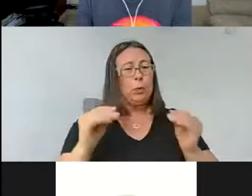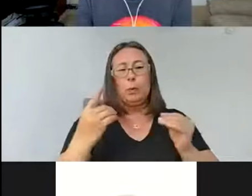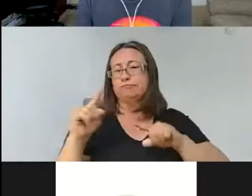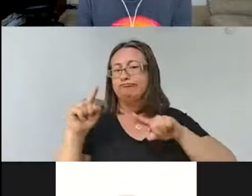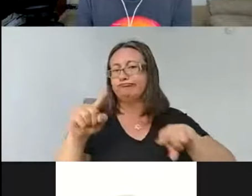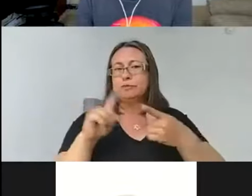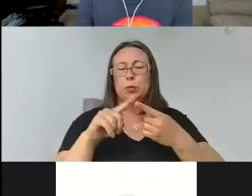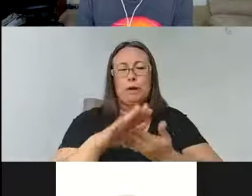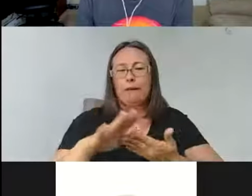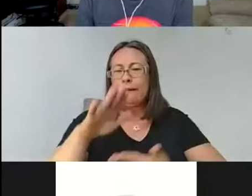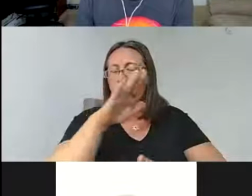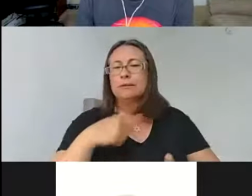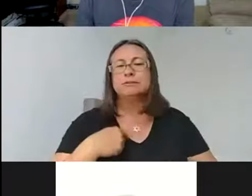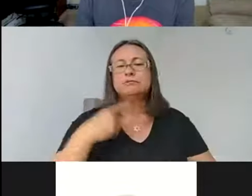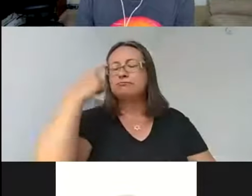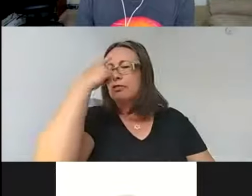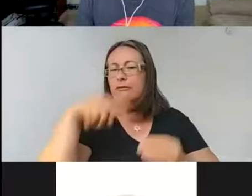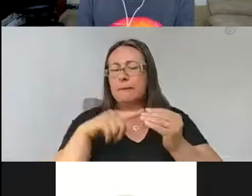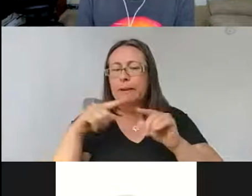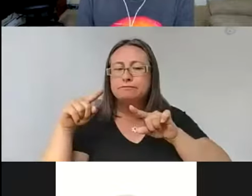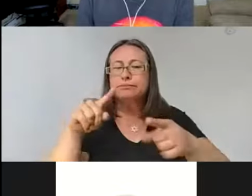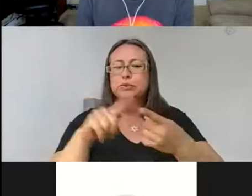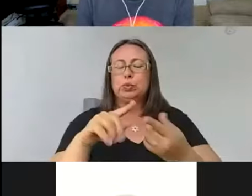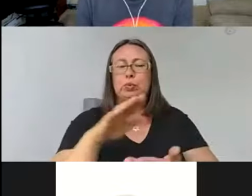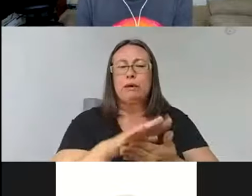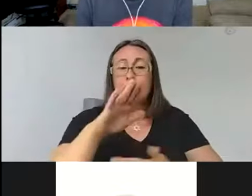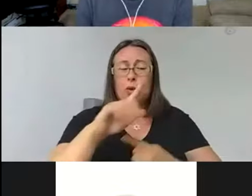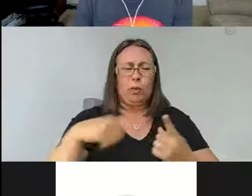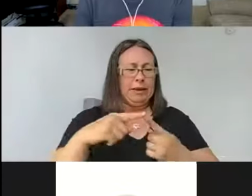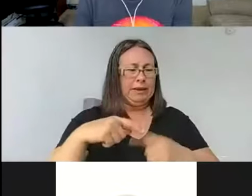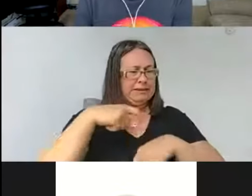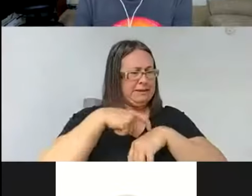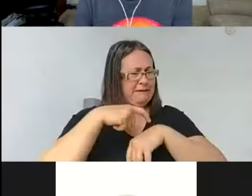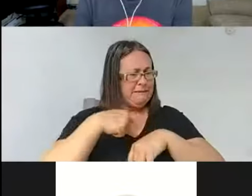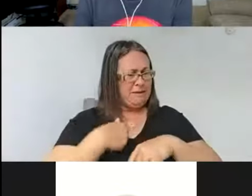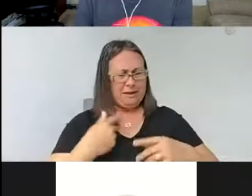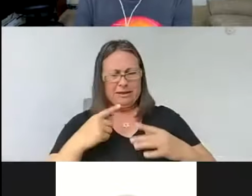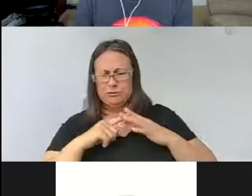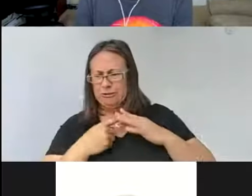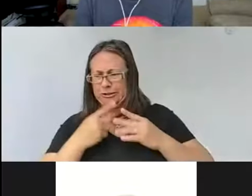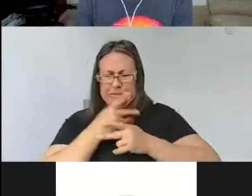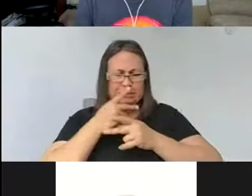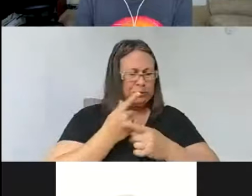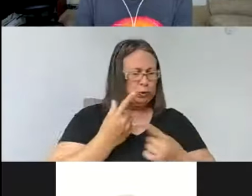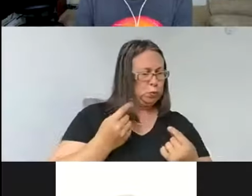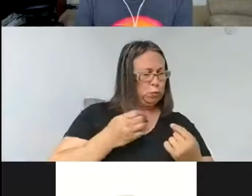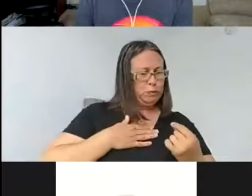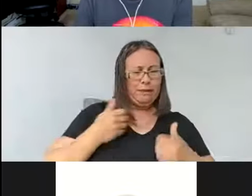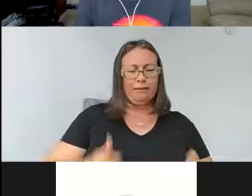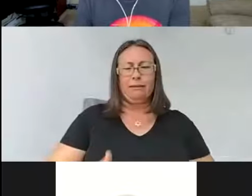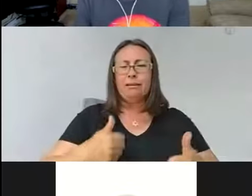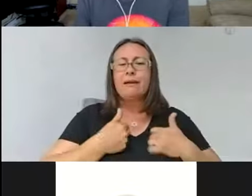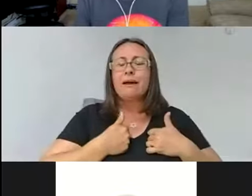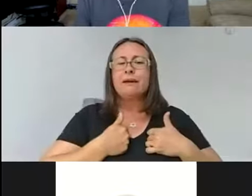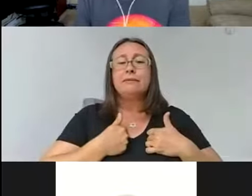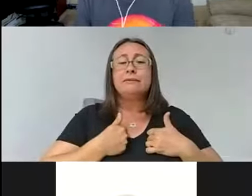about going to college. And so, when it came time to sort of figure out what I was going to do with my life, as supportive